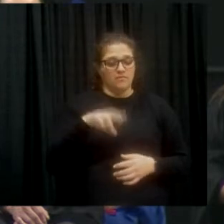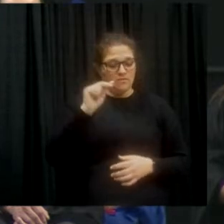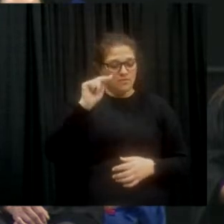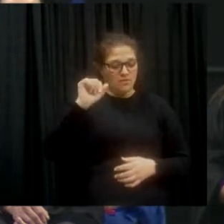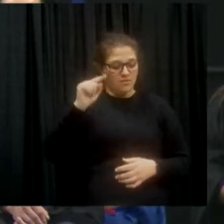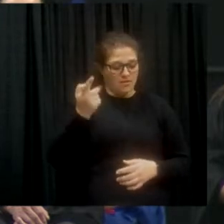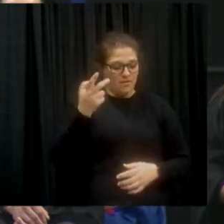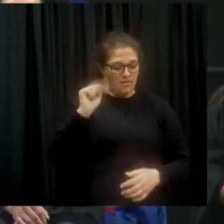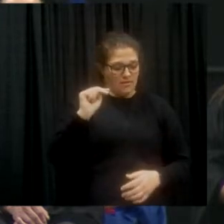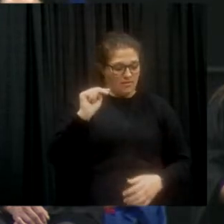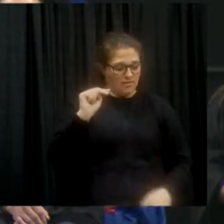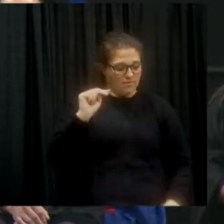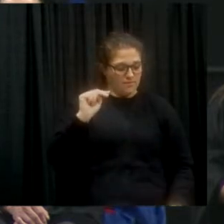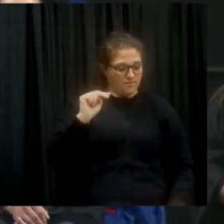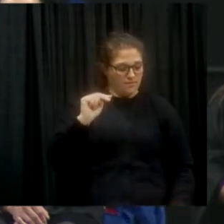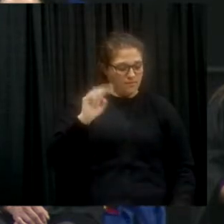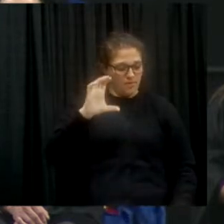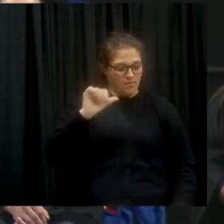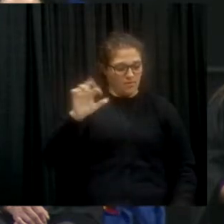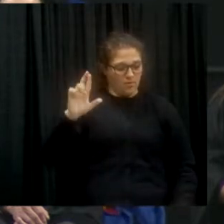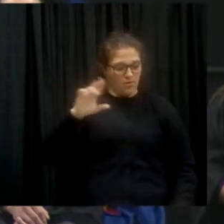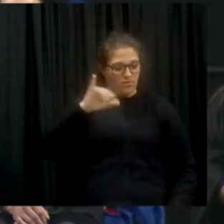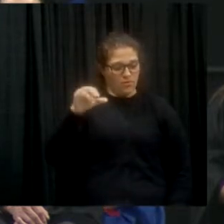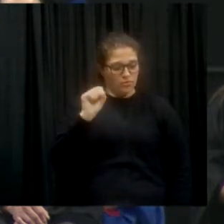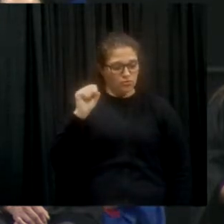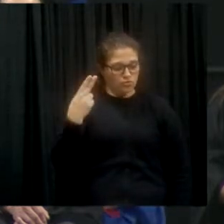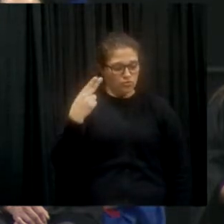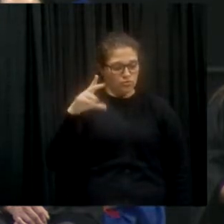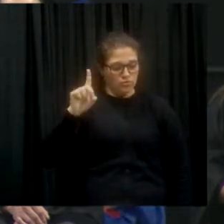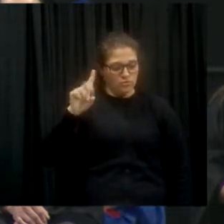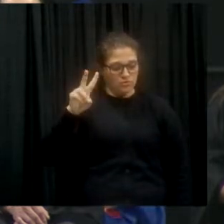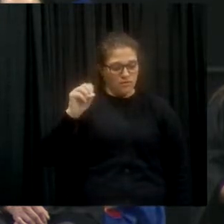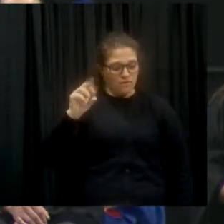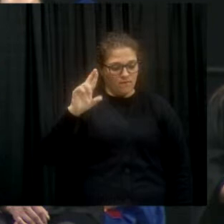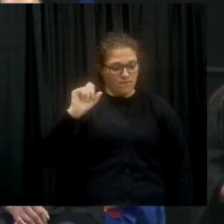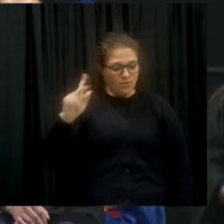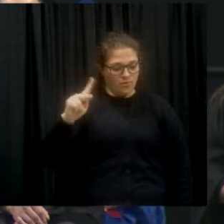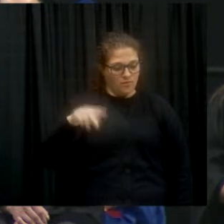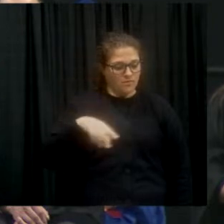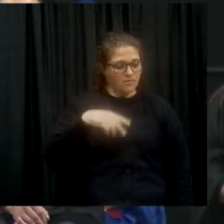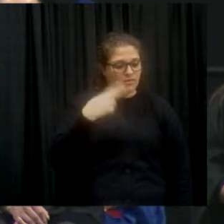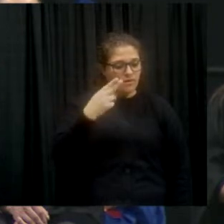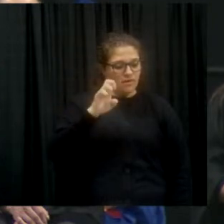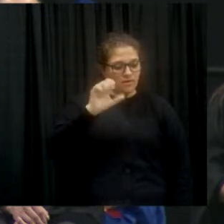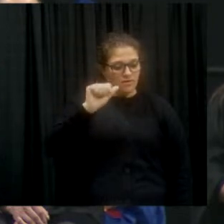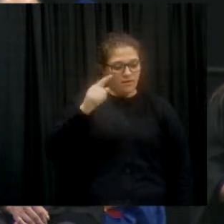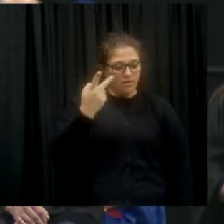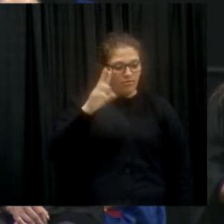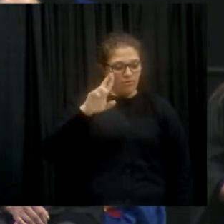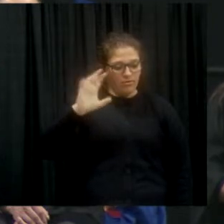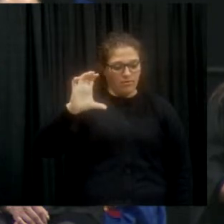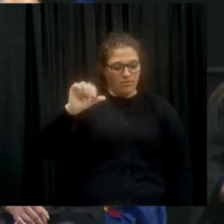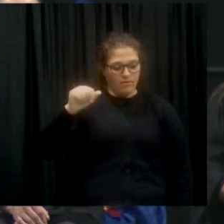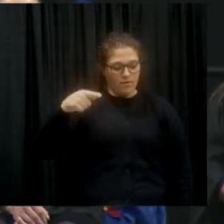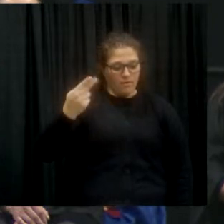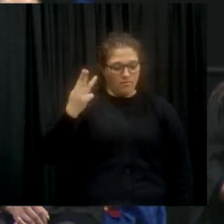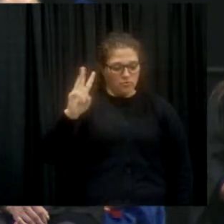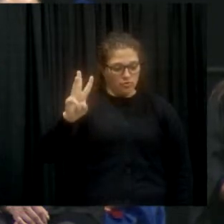Nathan Carr, Josh Dvorak, Heather Capshaw, Melissa